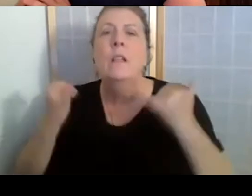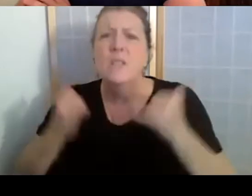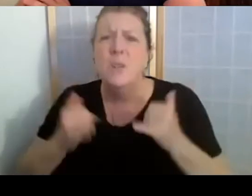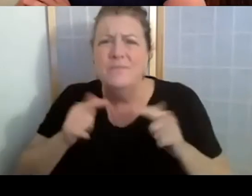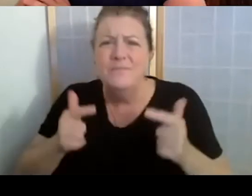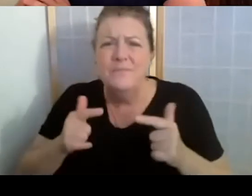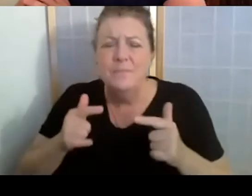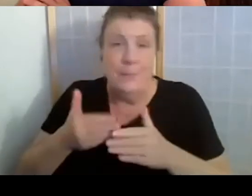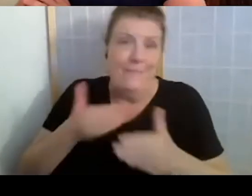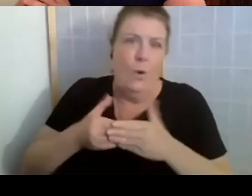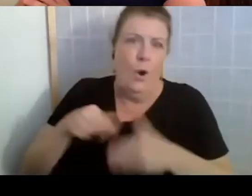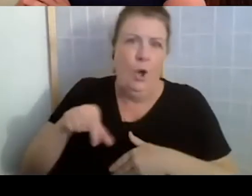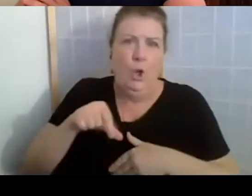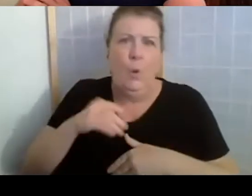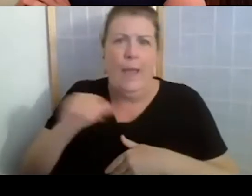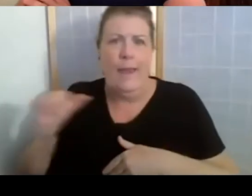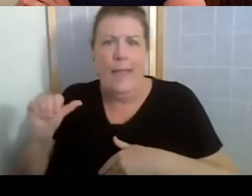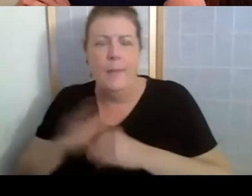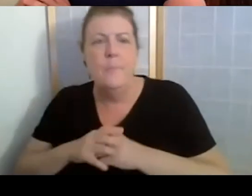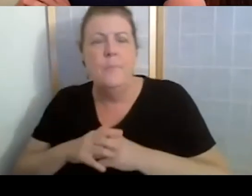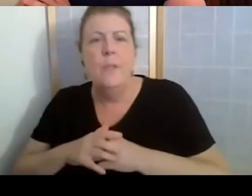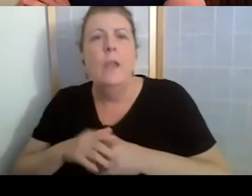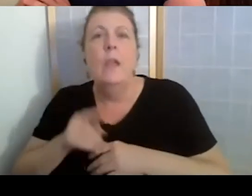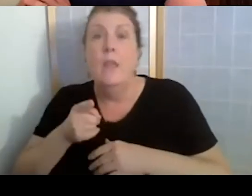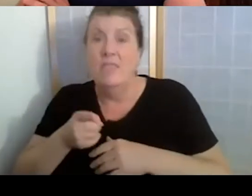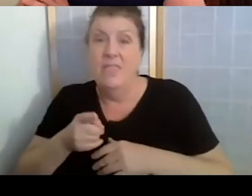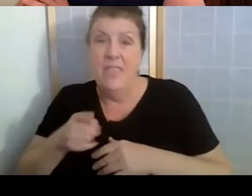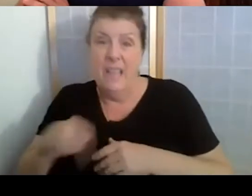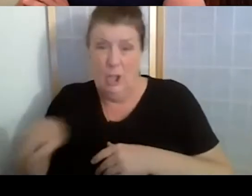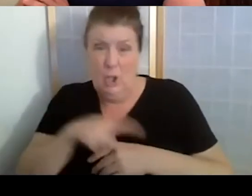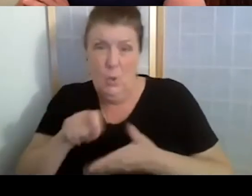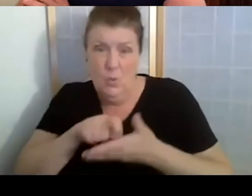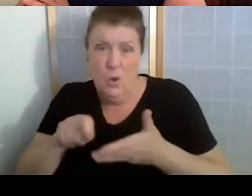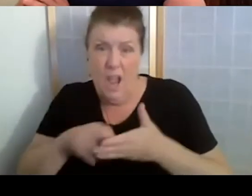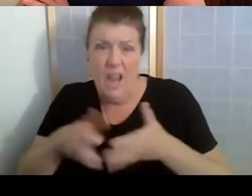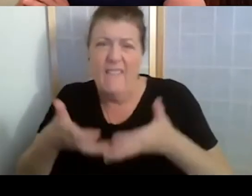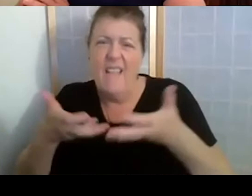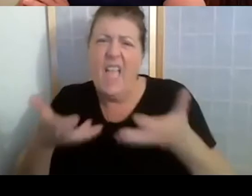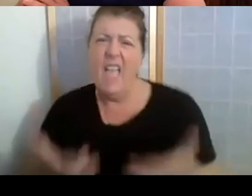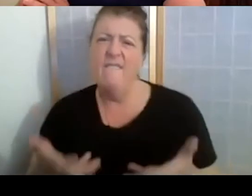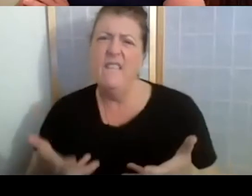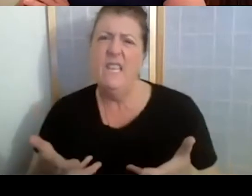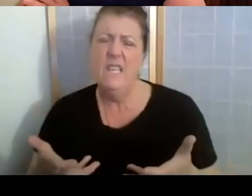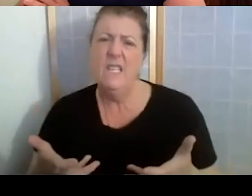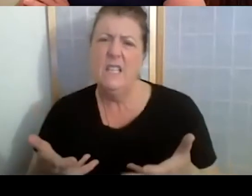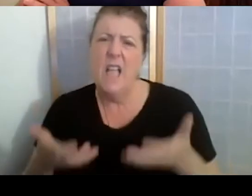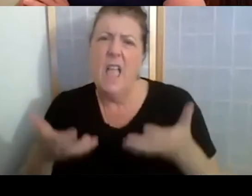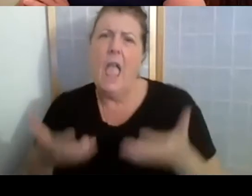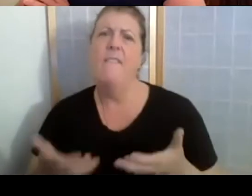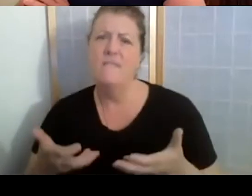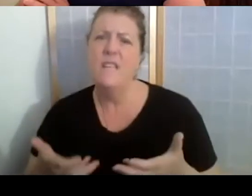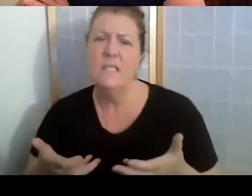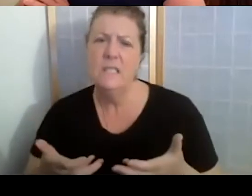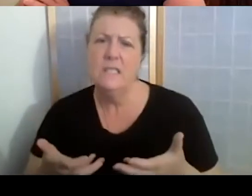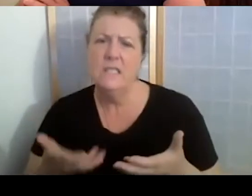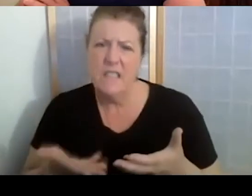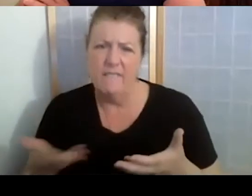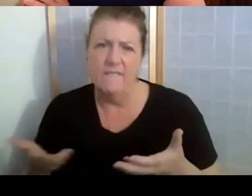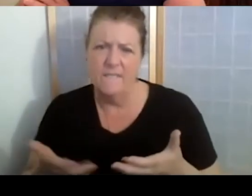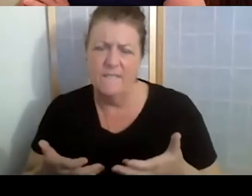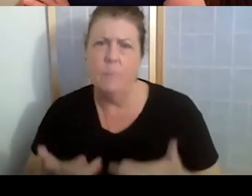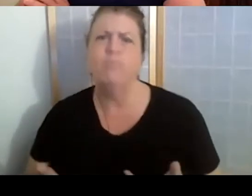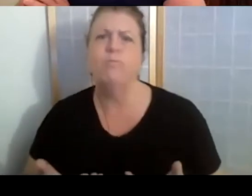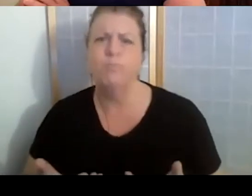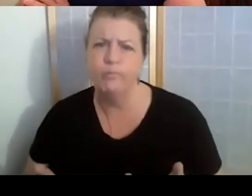Carrying all this stuff around with you, because this is heavy stuff for all four of you, just lifestyle, you know, now